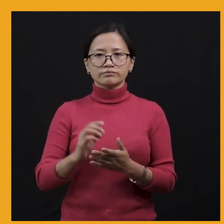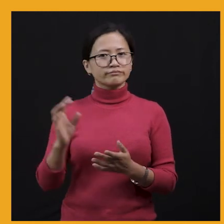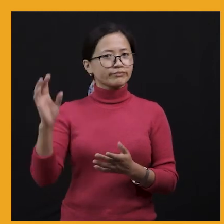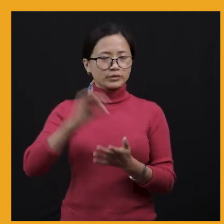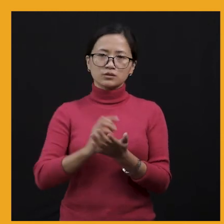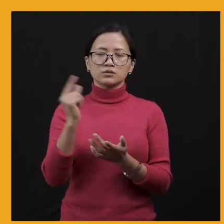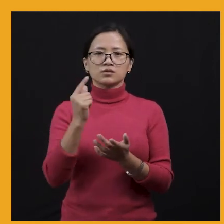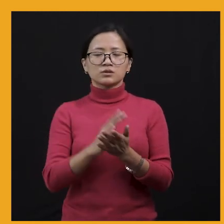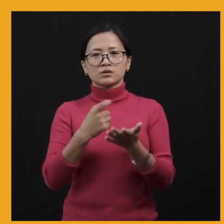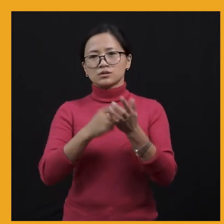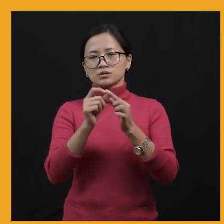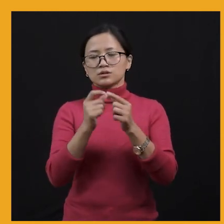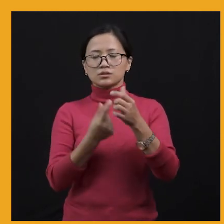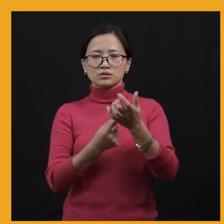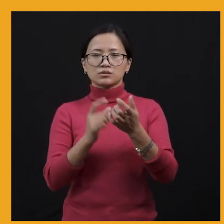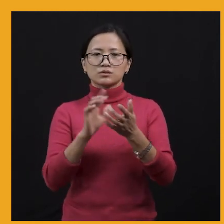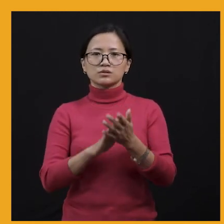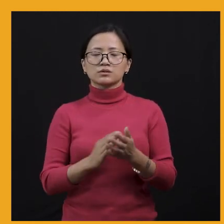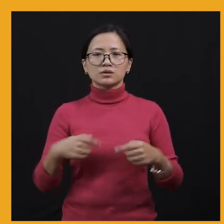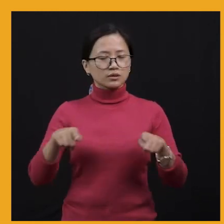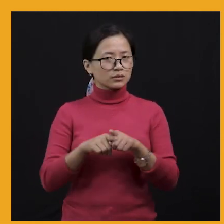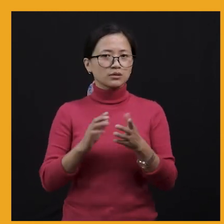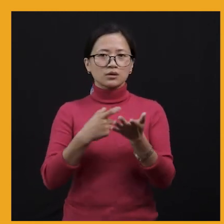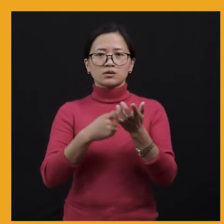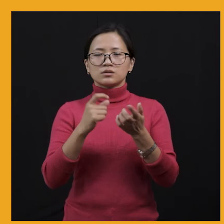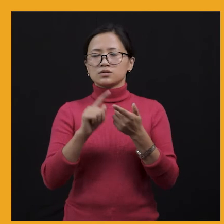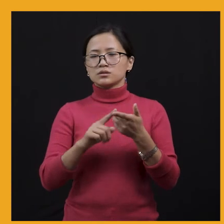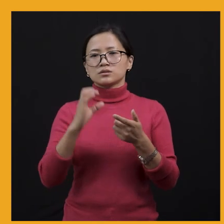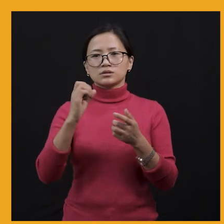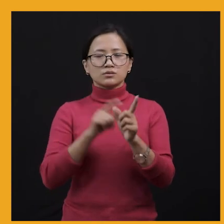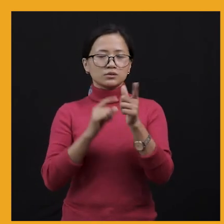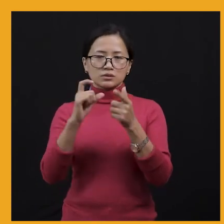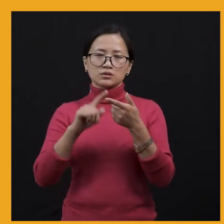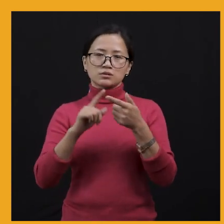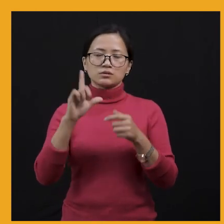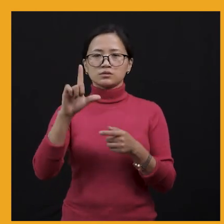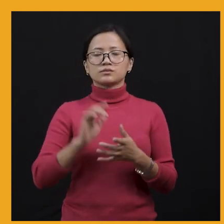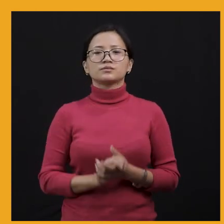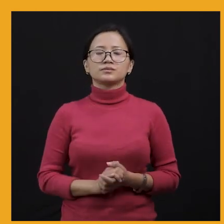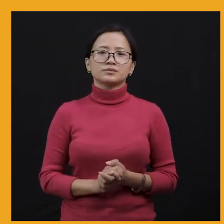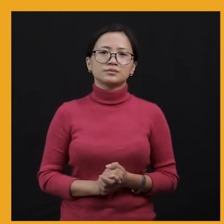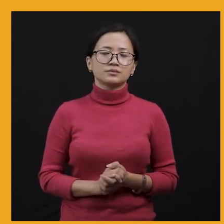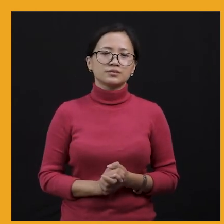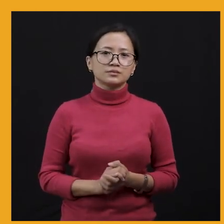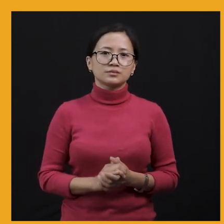reuse, reduce, and recycle. Okay? The 3 R's,